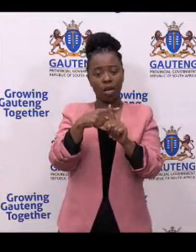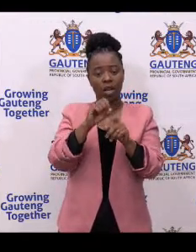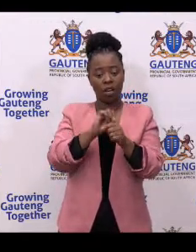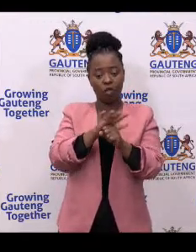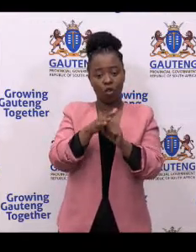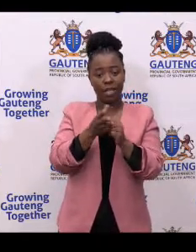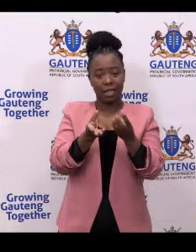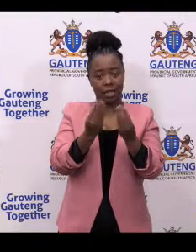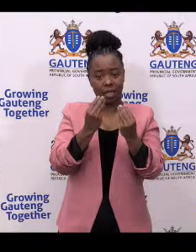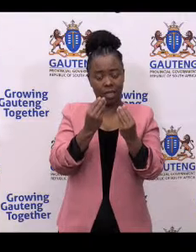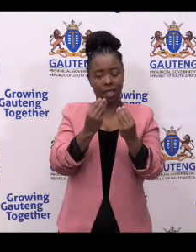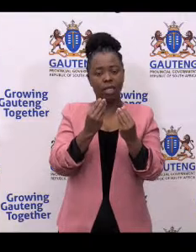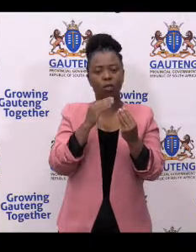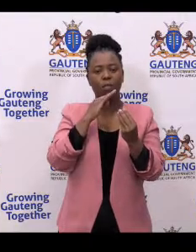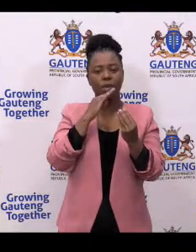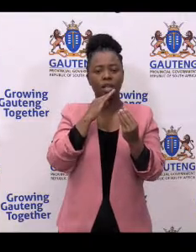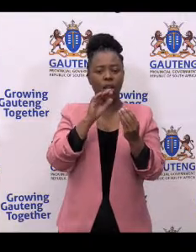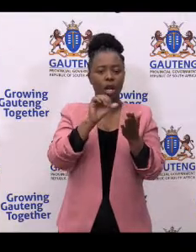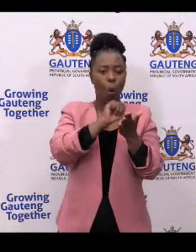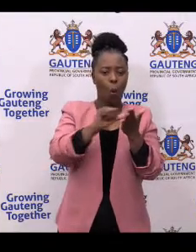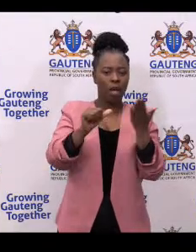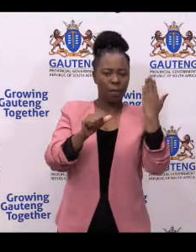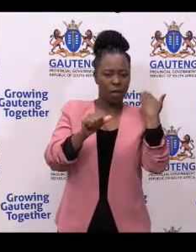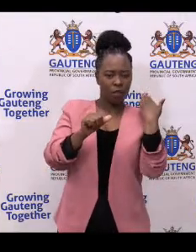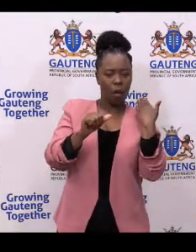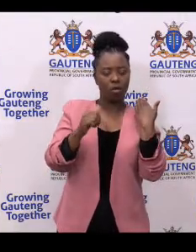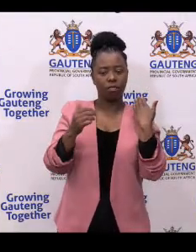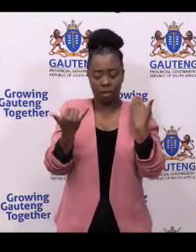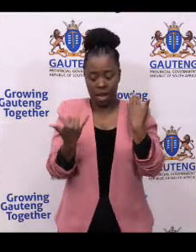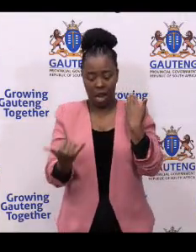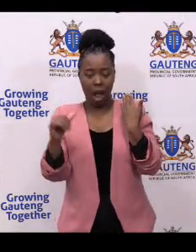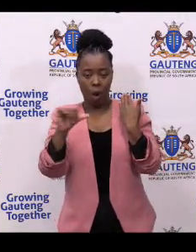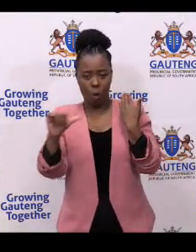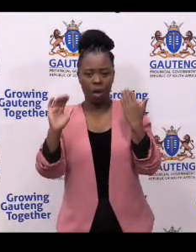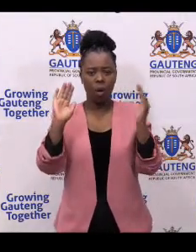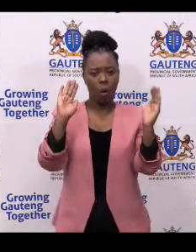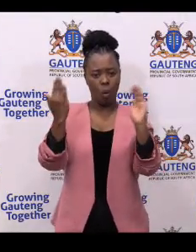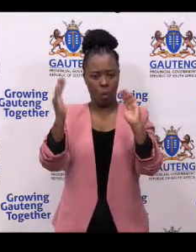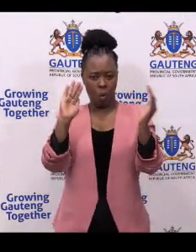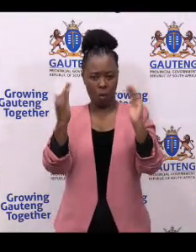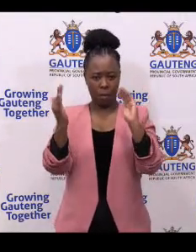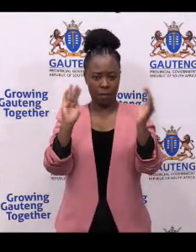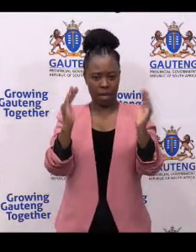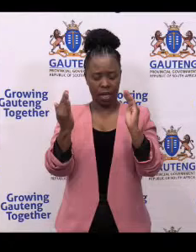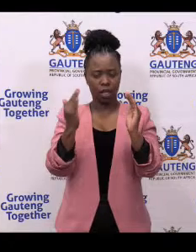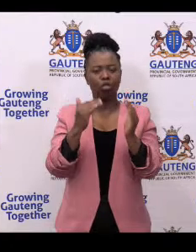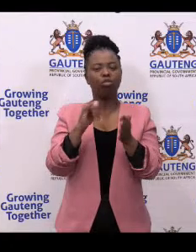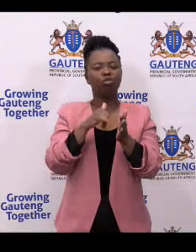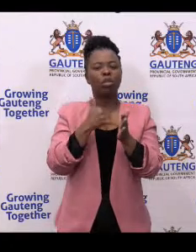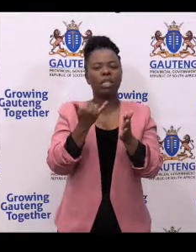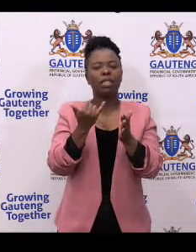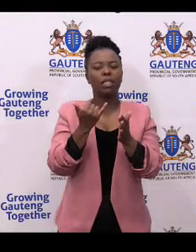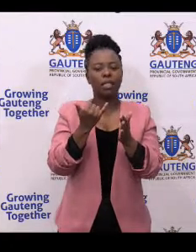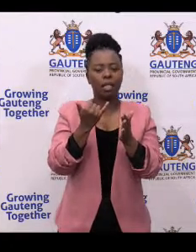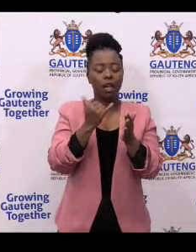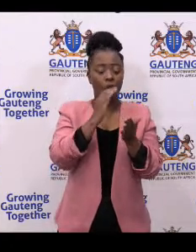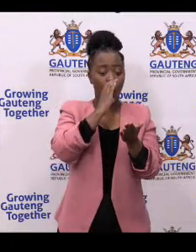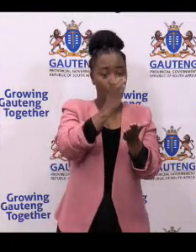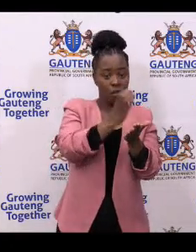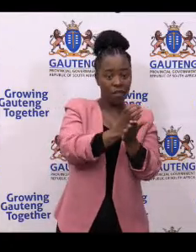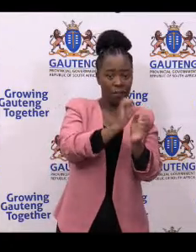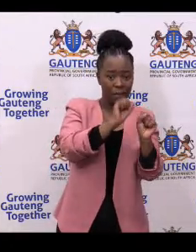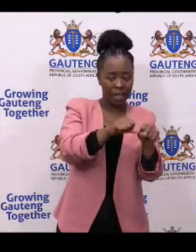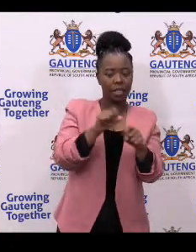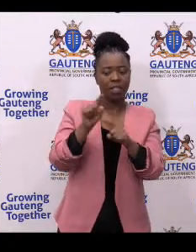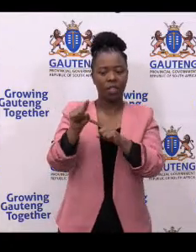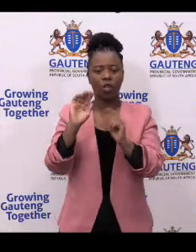compare from previous week to the current week. And just to emphasize the point in terms of the confirmed cases, you'll see